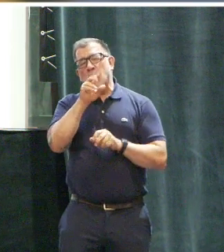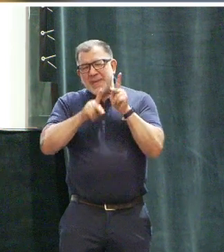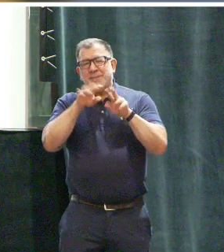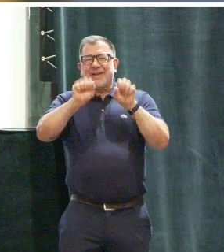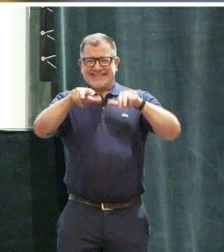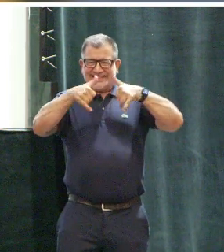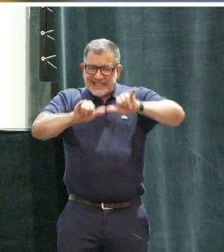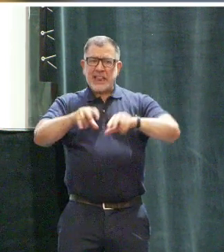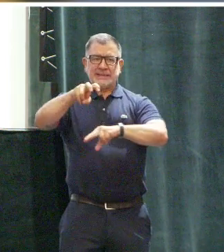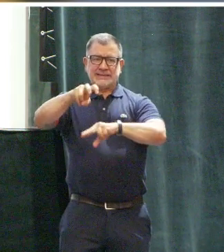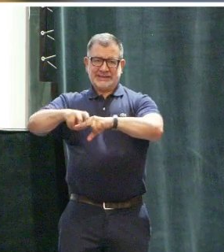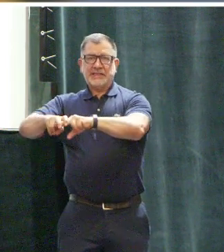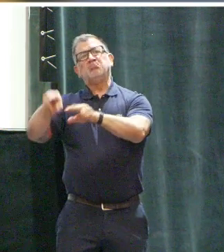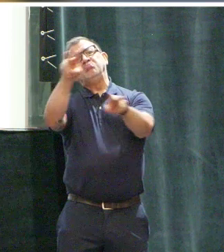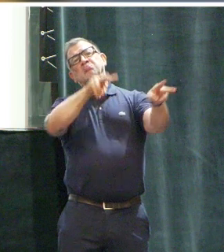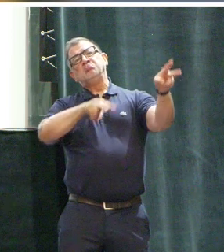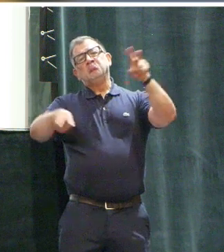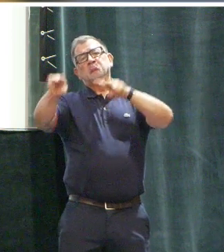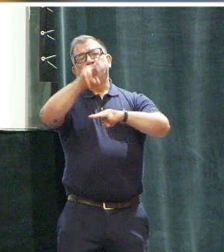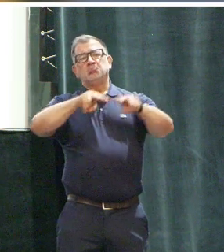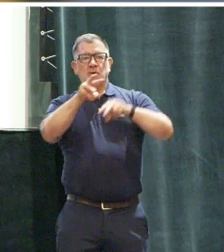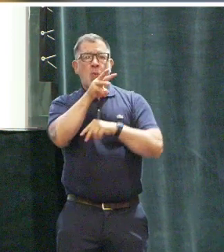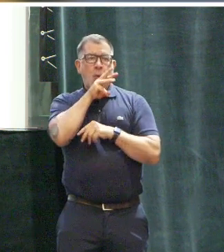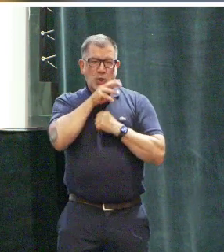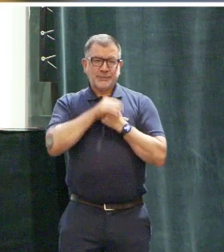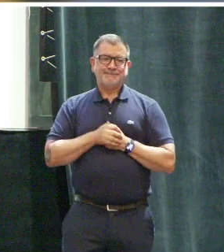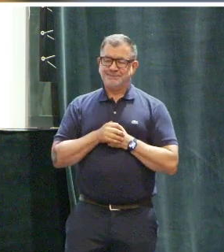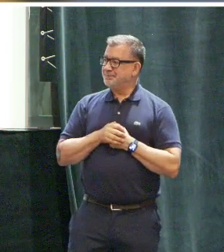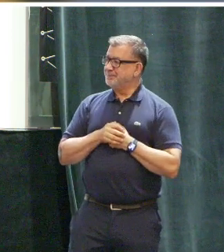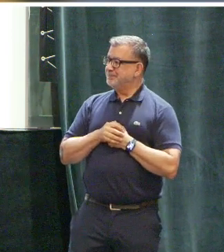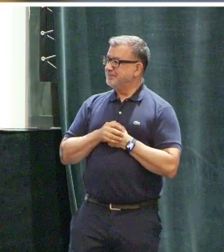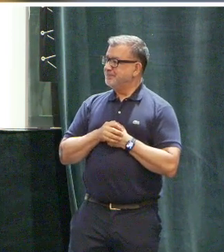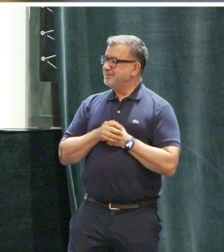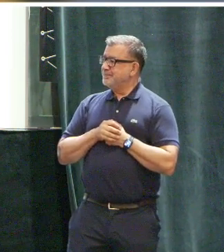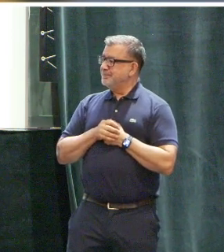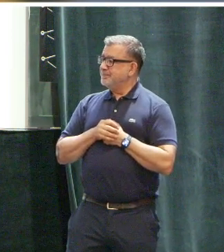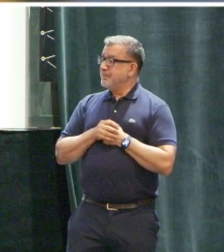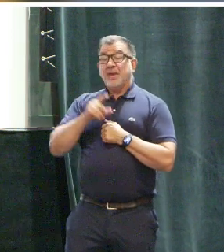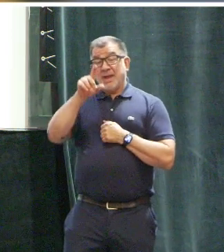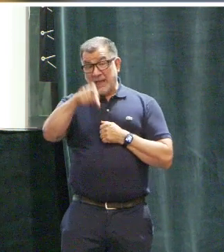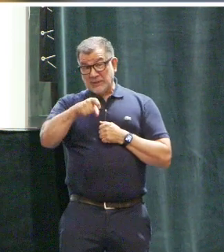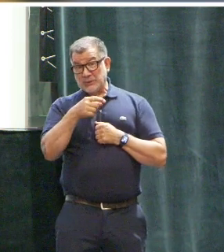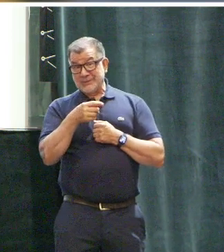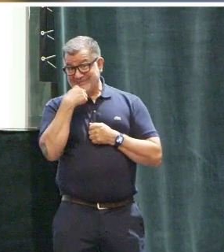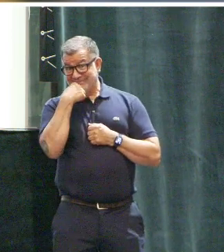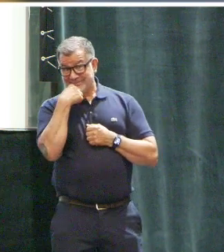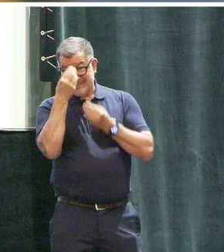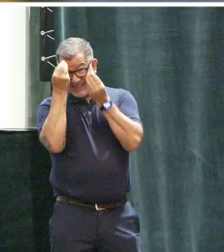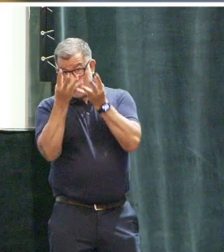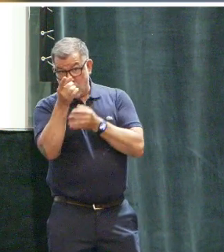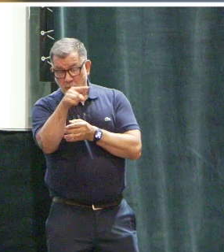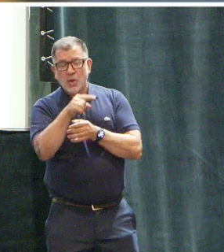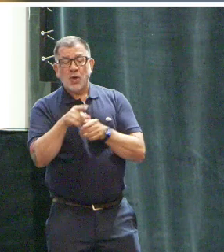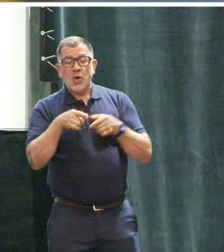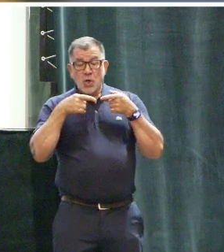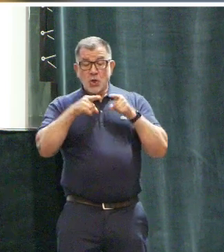location and have the expansive views out into the harbor. I should note that during construction, the pergola